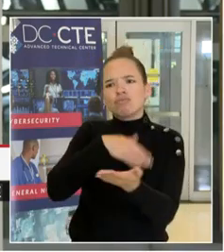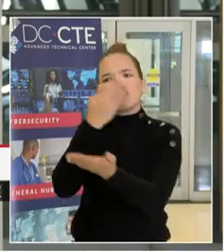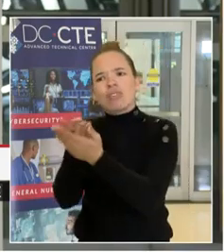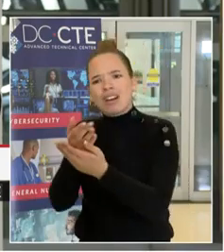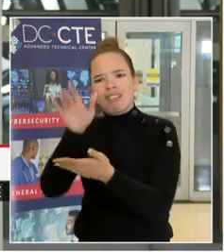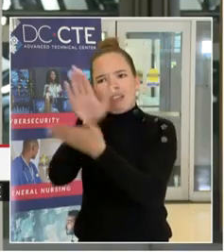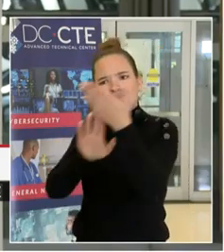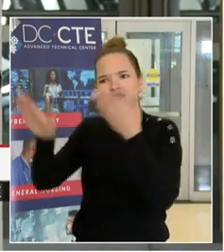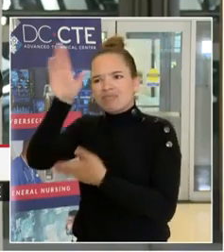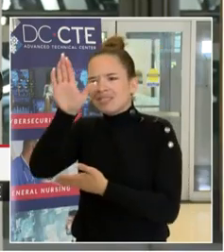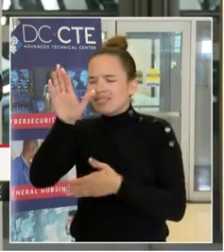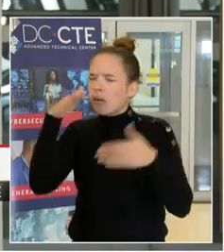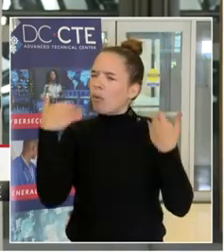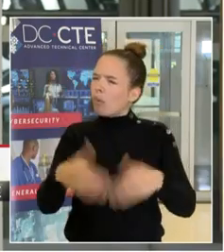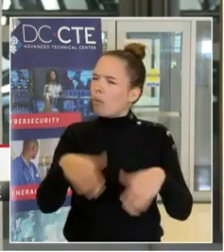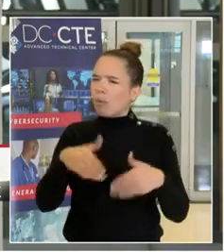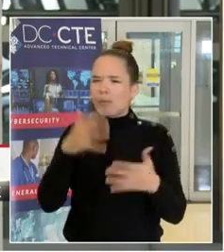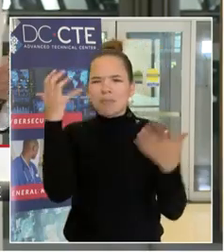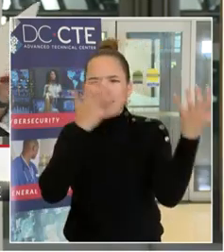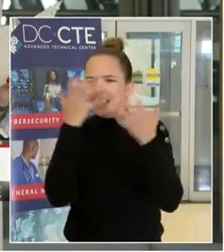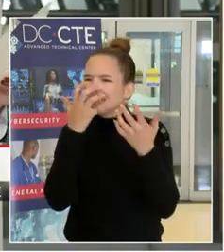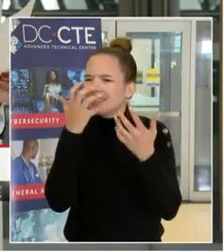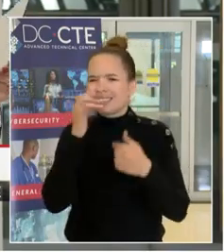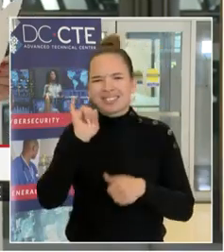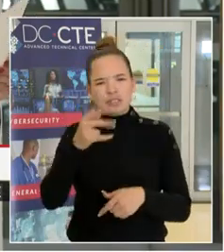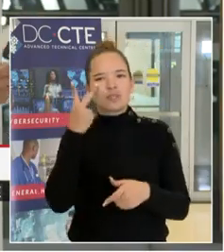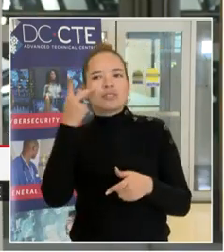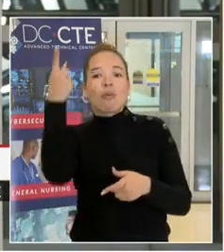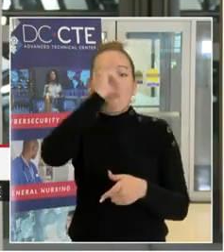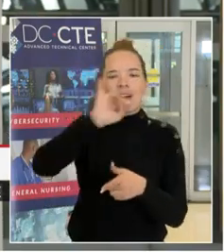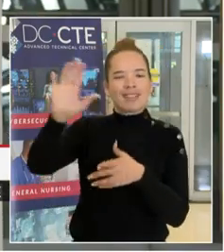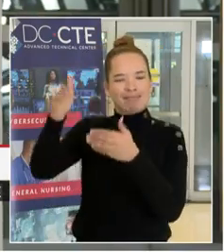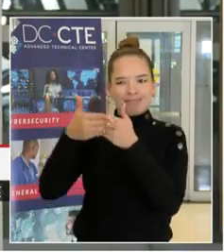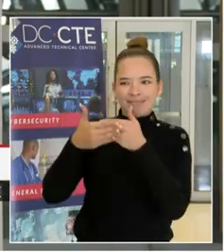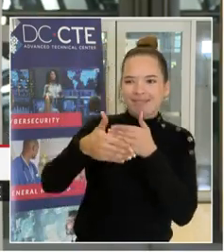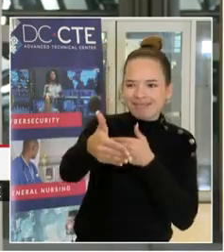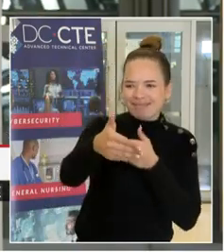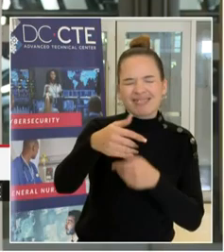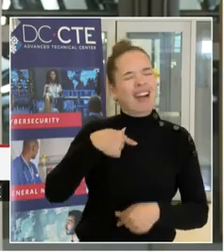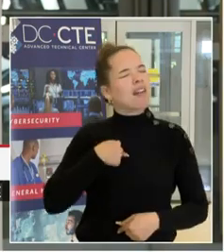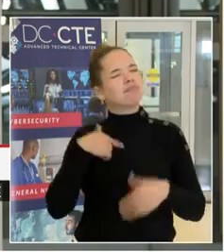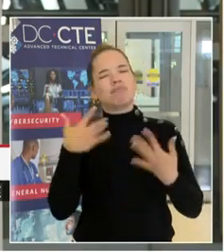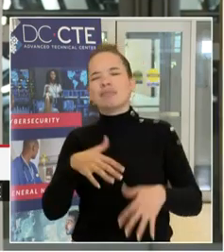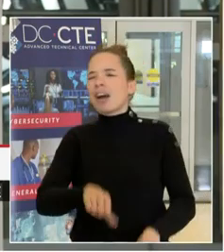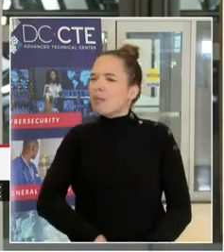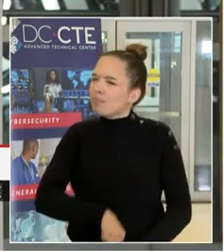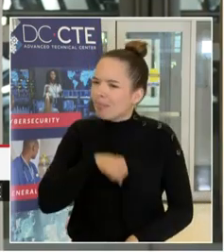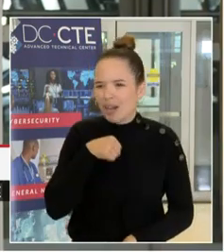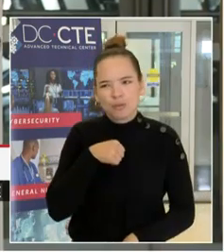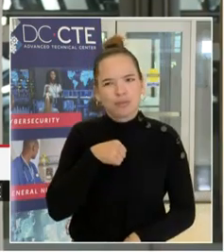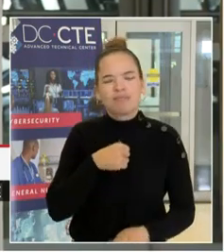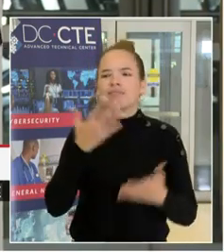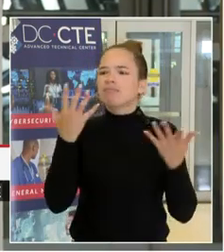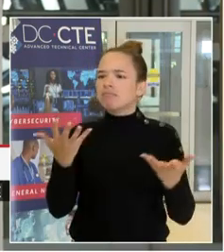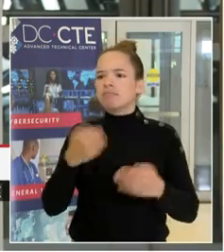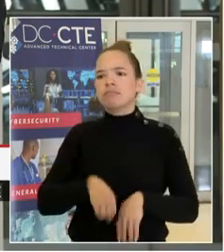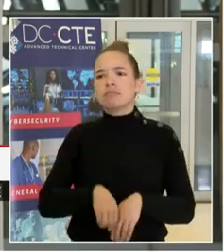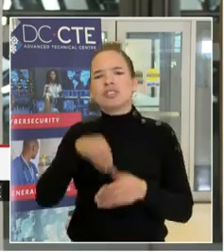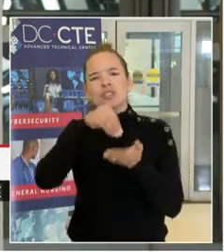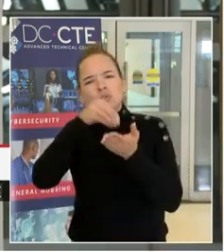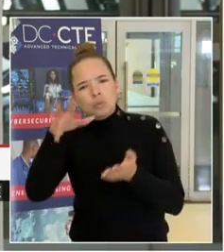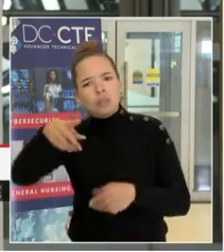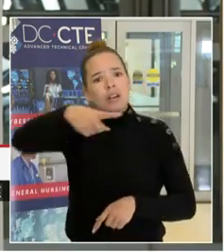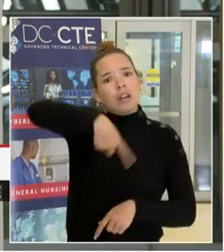of us proud. Through these investments, we know that our students will be able to not just receive one of the 40